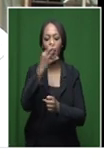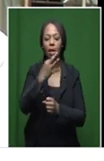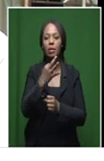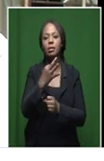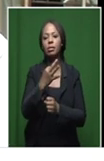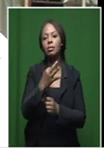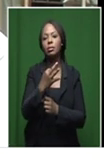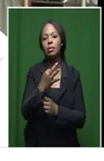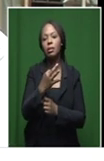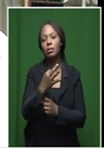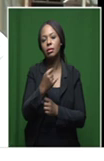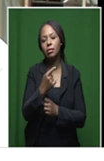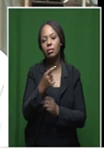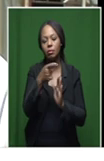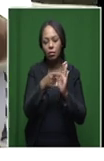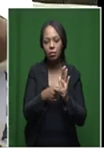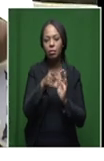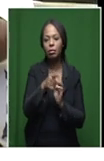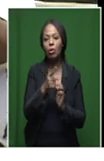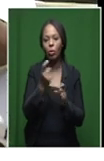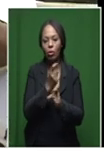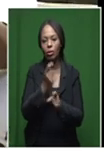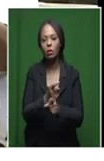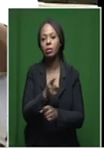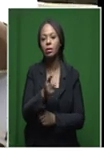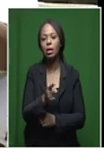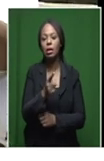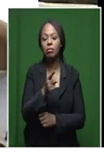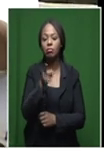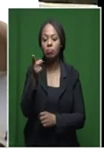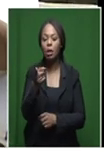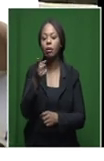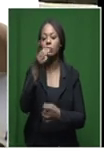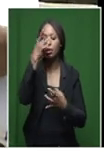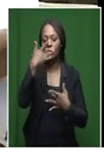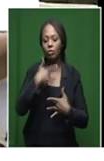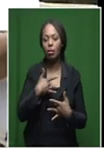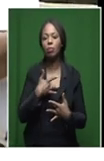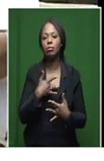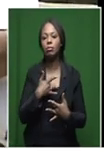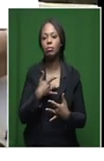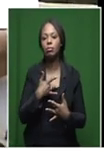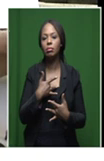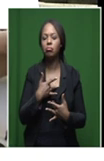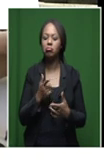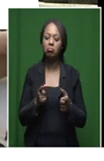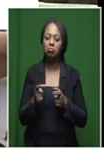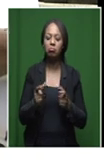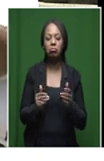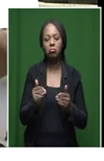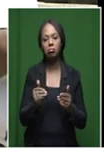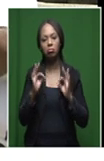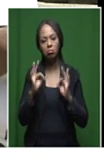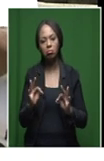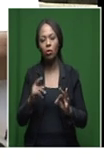And that's where I get told that it's under control.